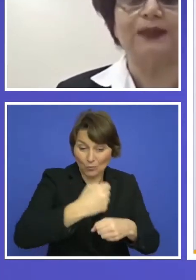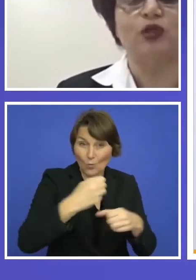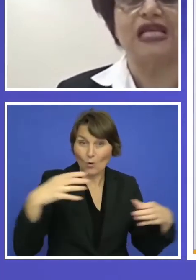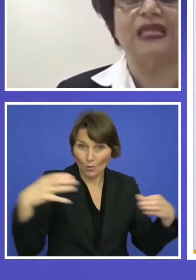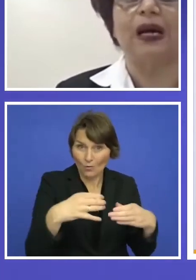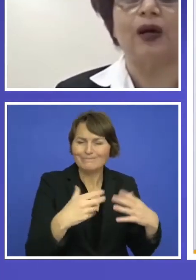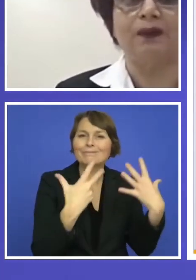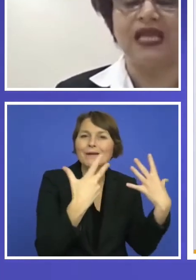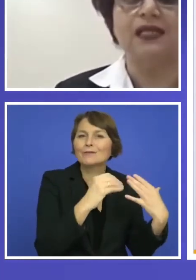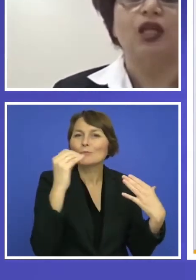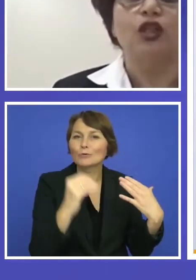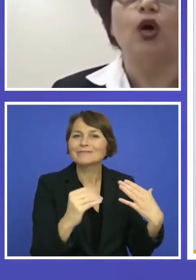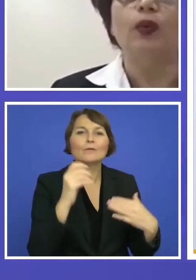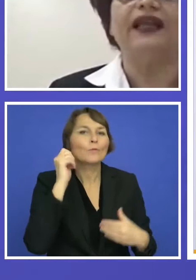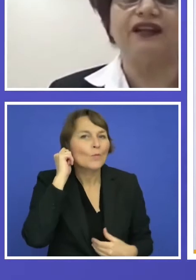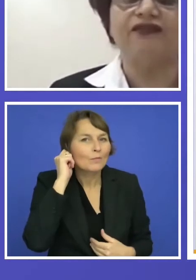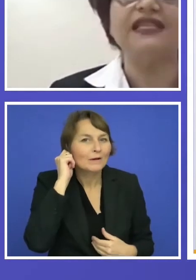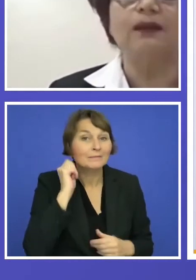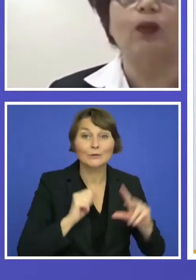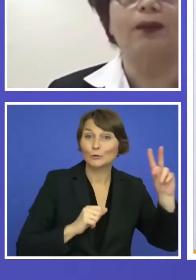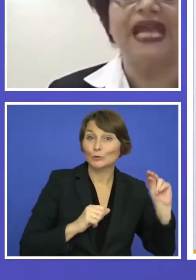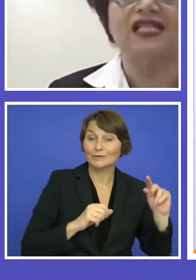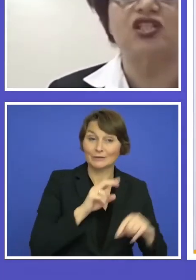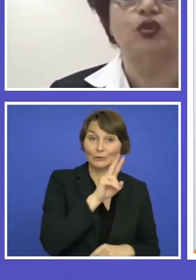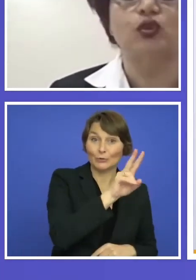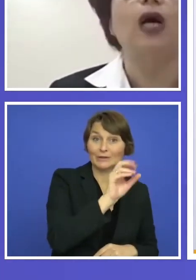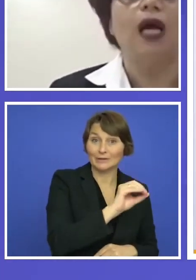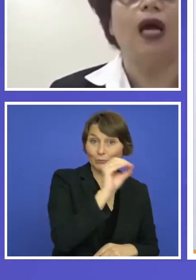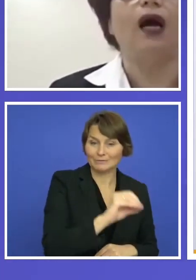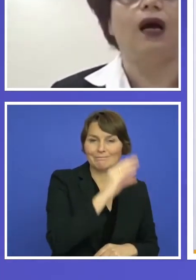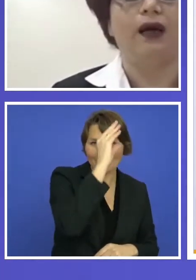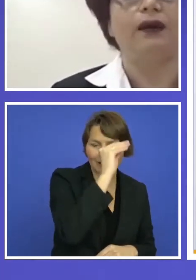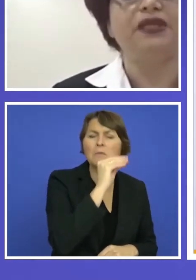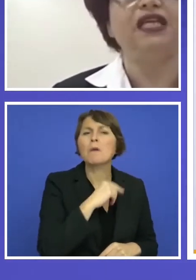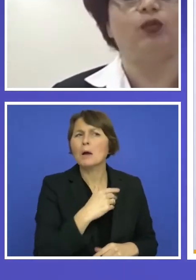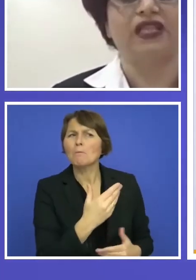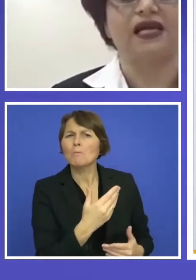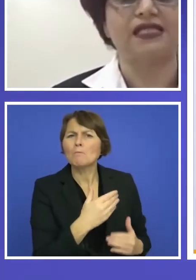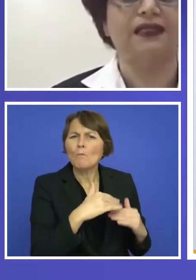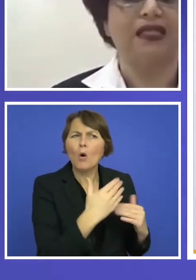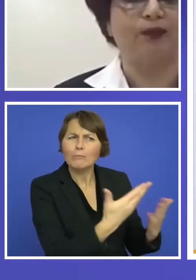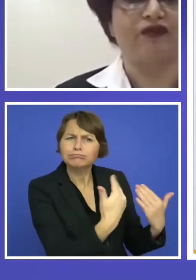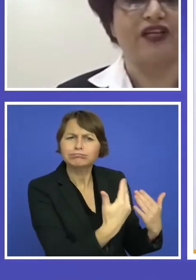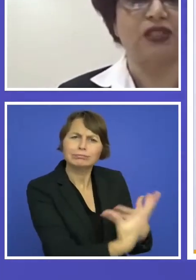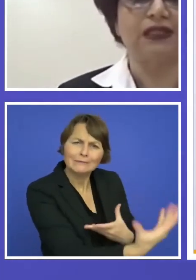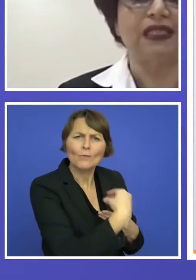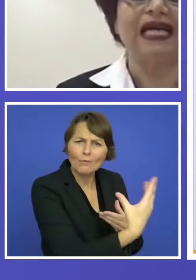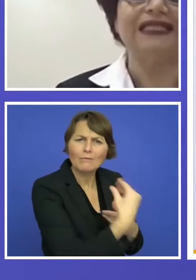and 20% are males, though we are inviting more males to be with us in the